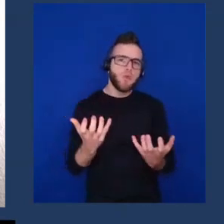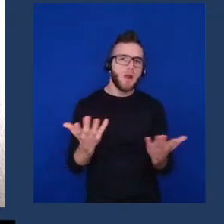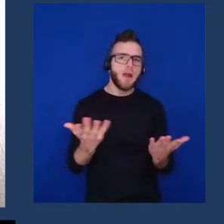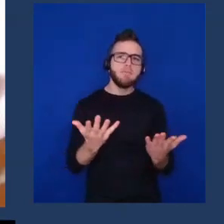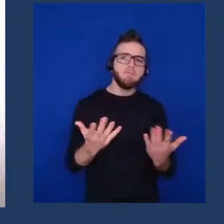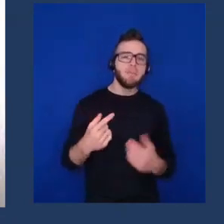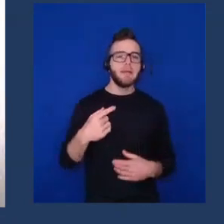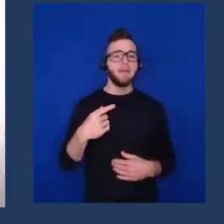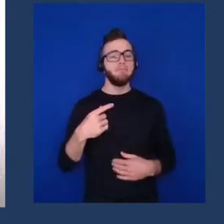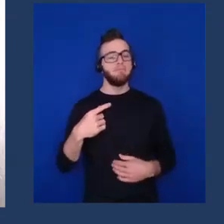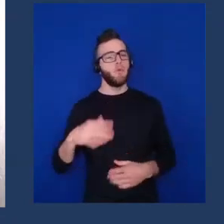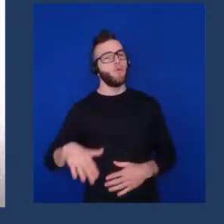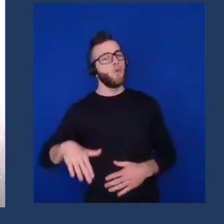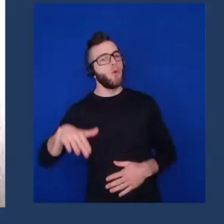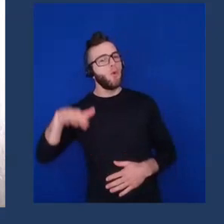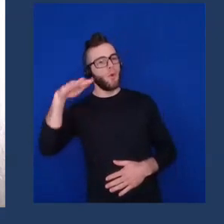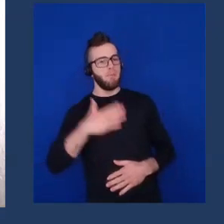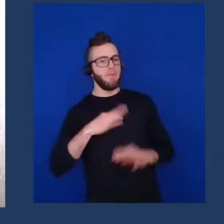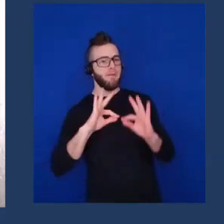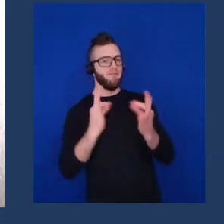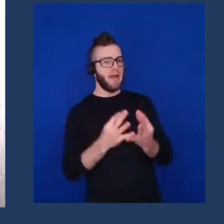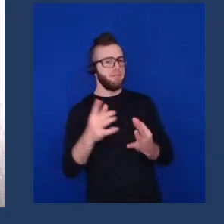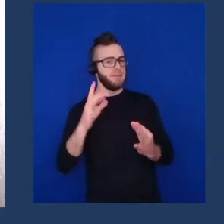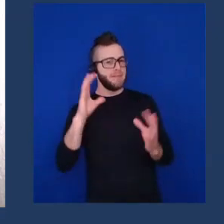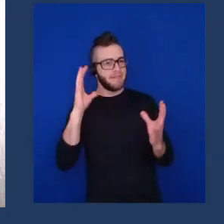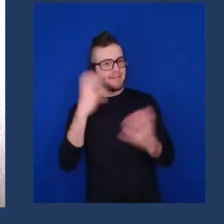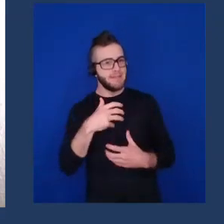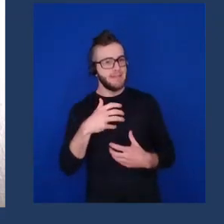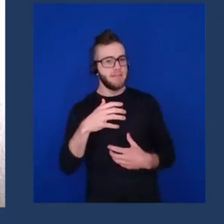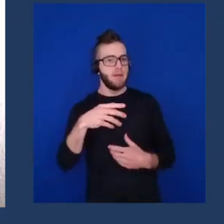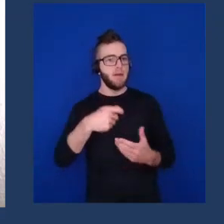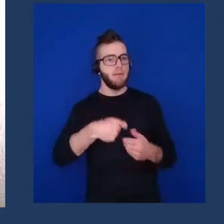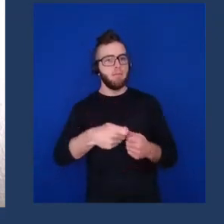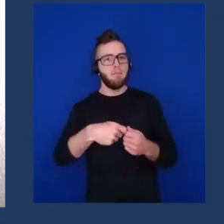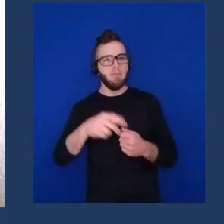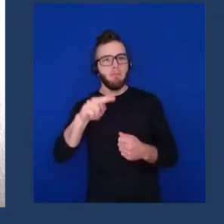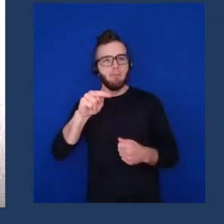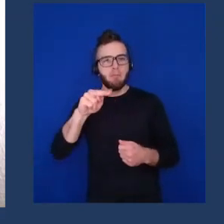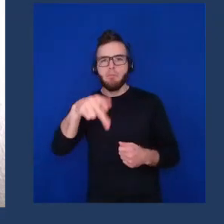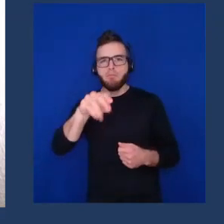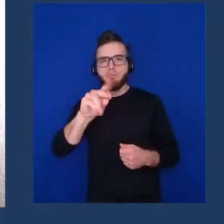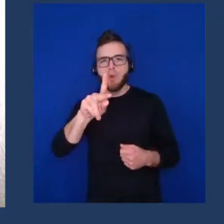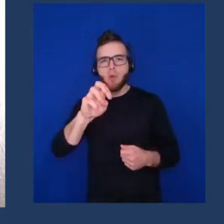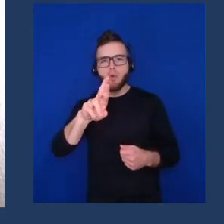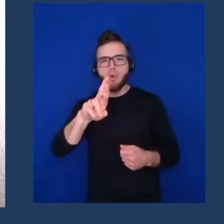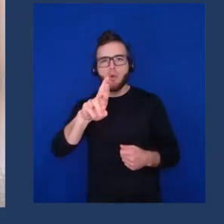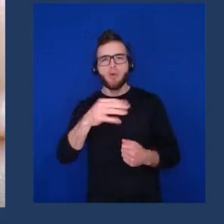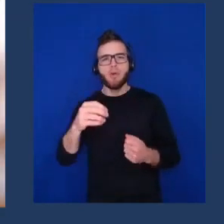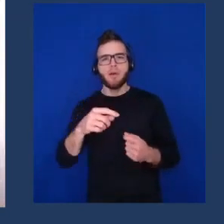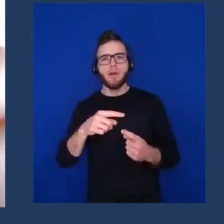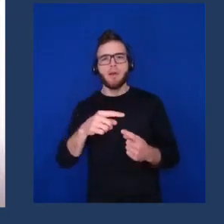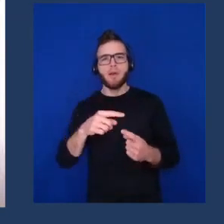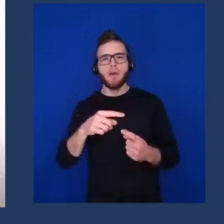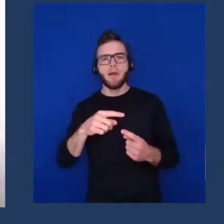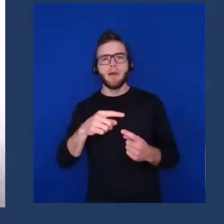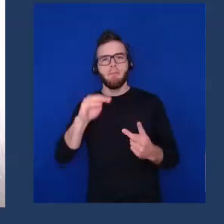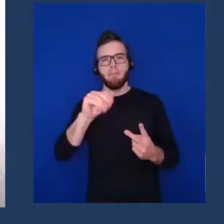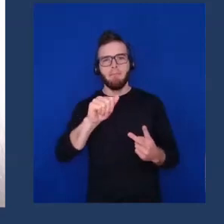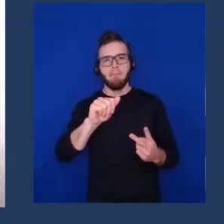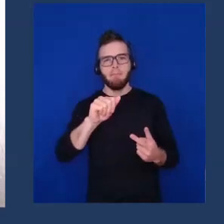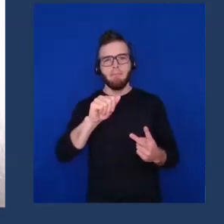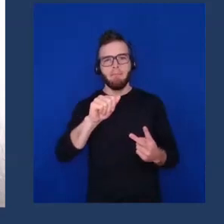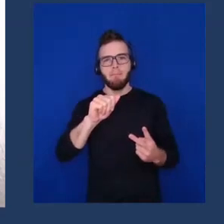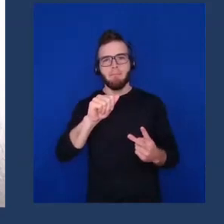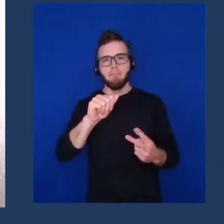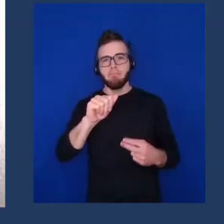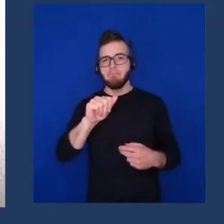playing cards, like poker and May I and everything. And so I asked if we could go over to one of my grandma's house and just do like a card night. And